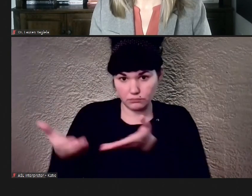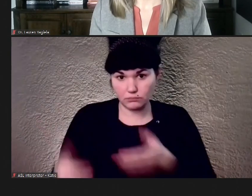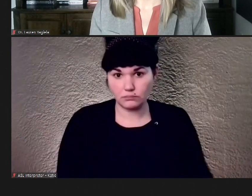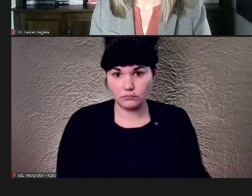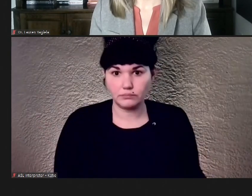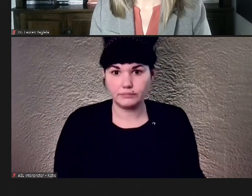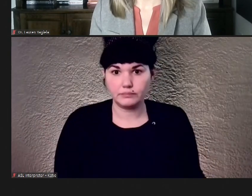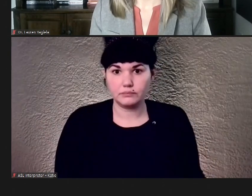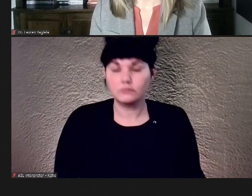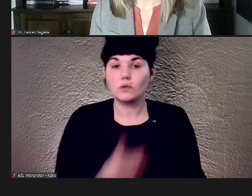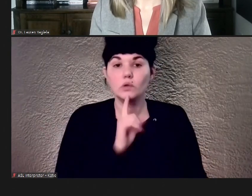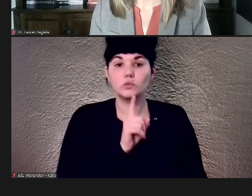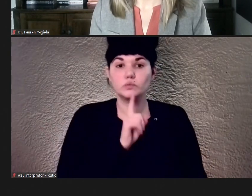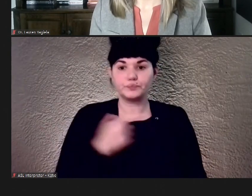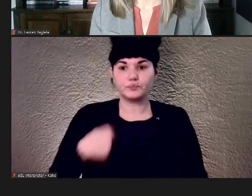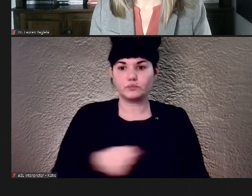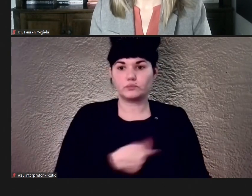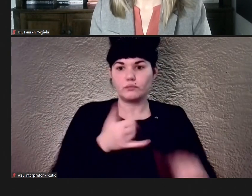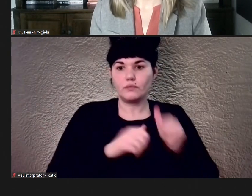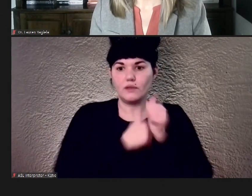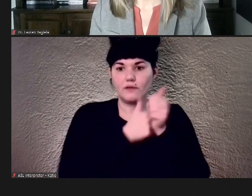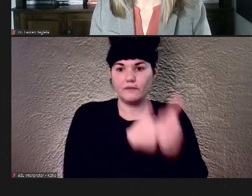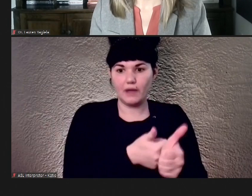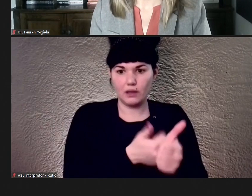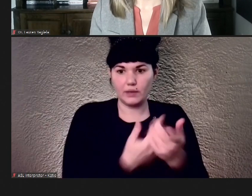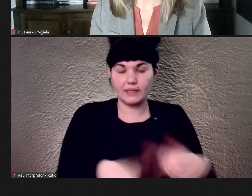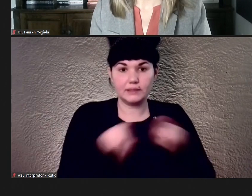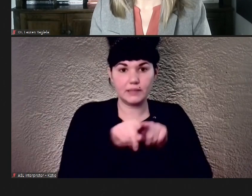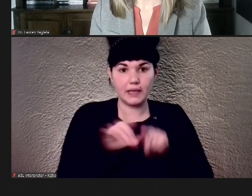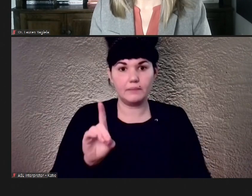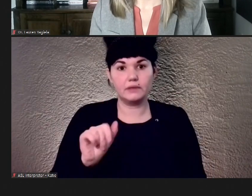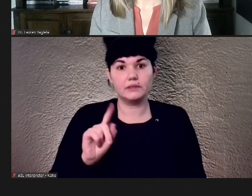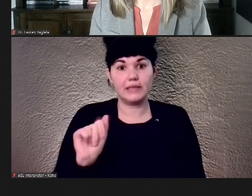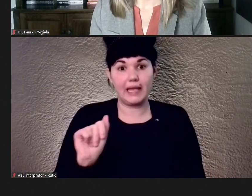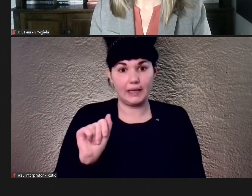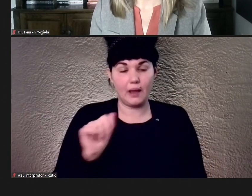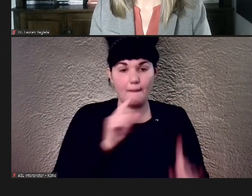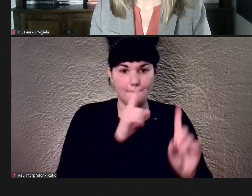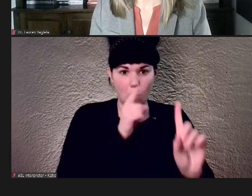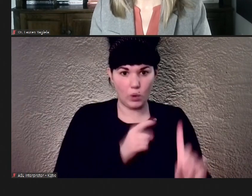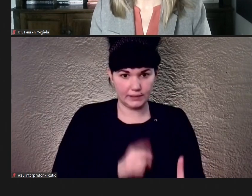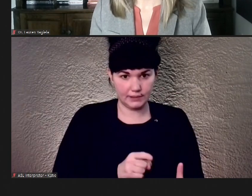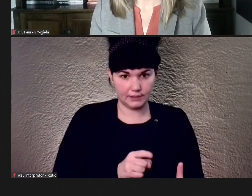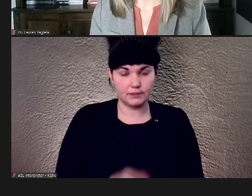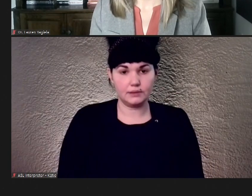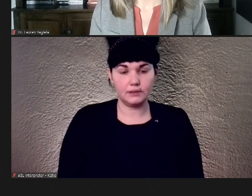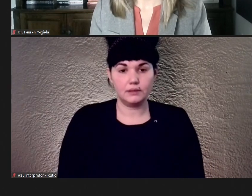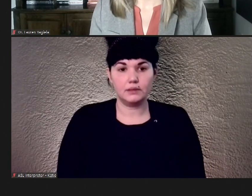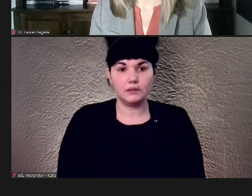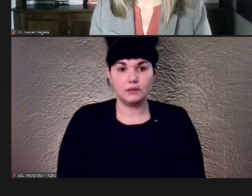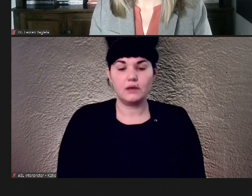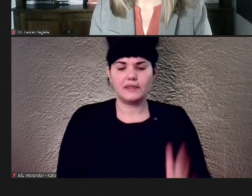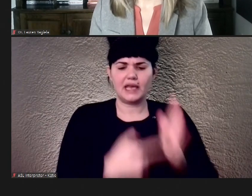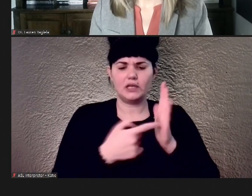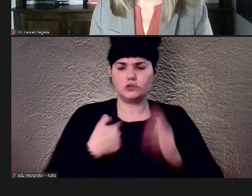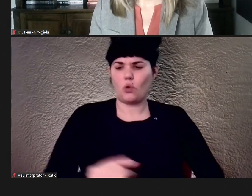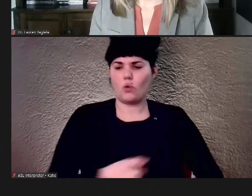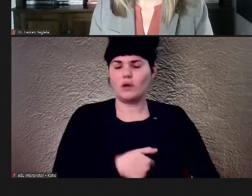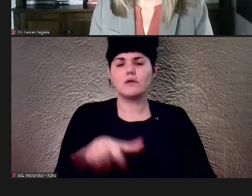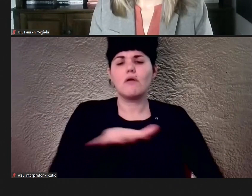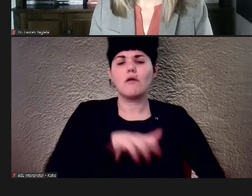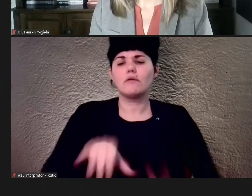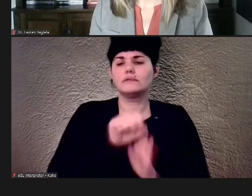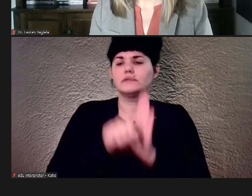Absolutely. We are still following the same data points because they indicate to us what is occurring across the state,